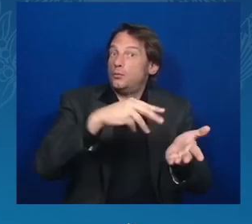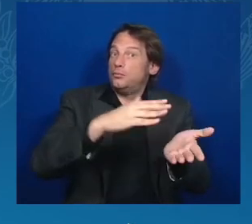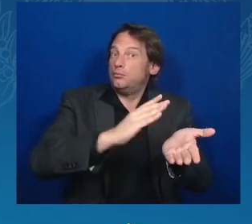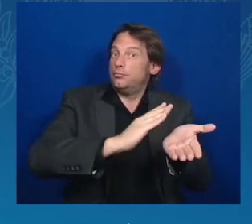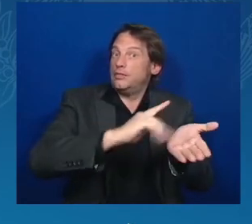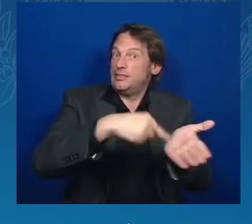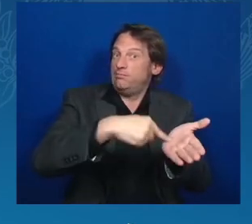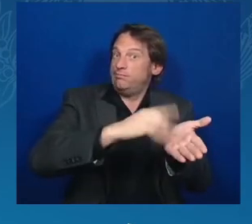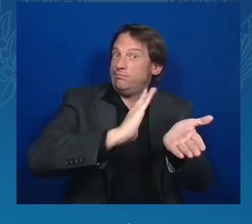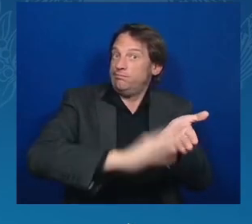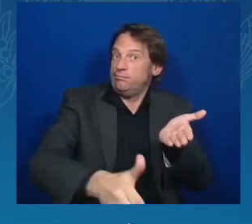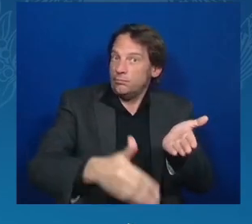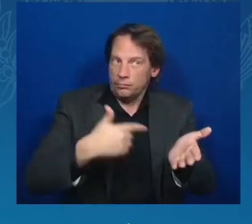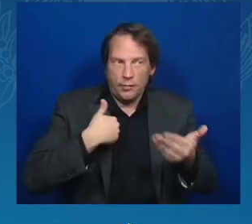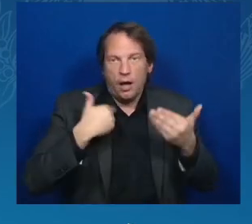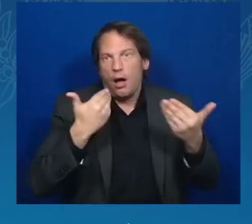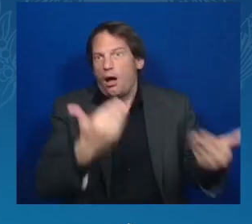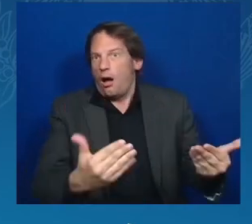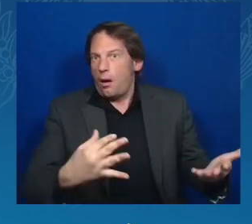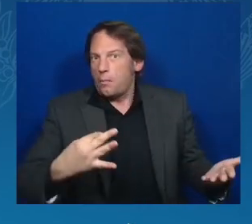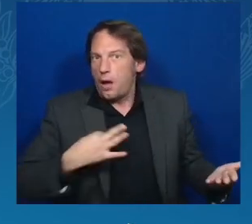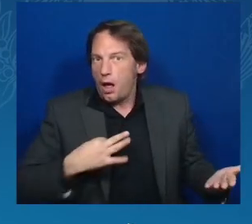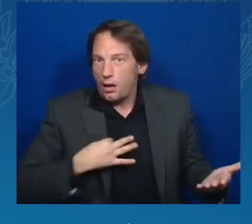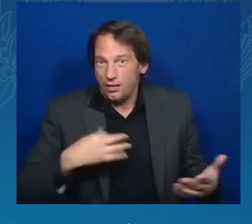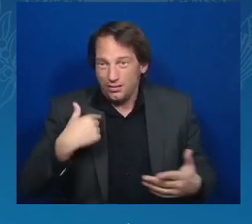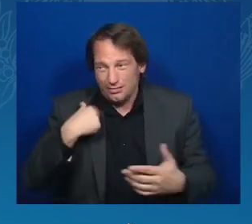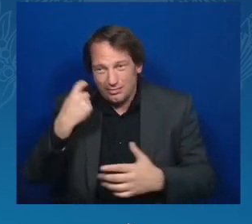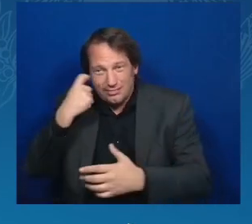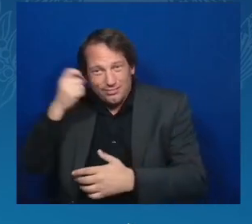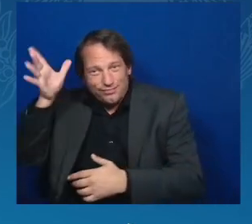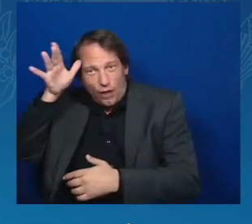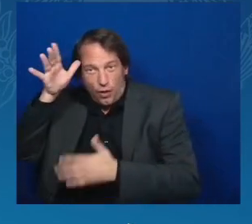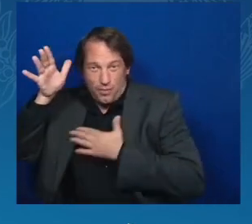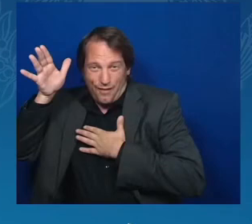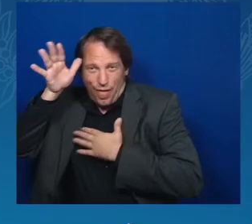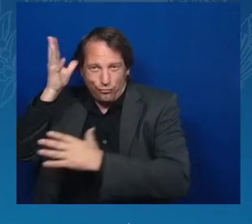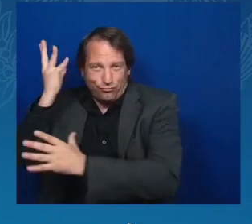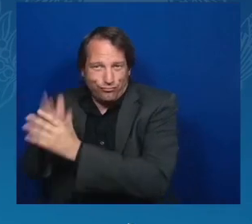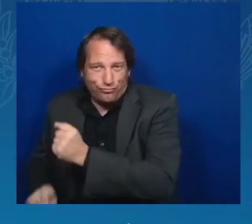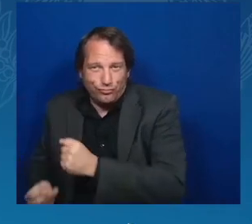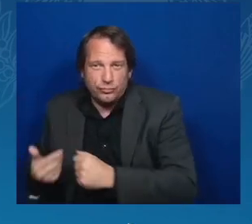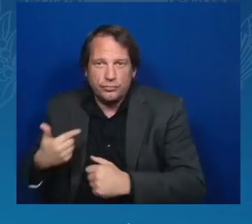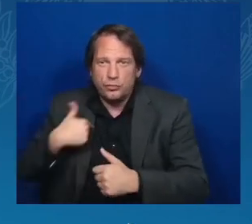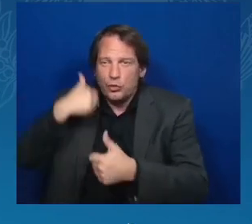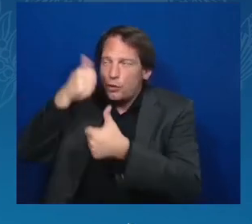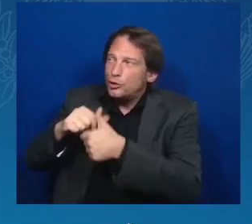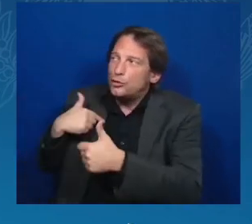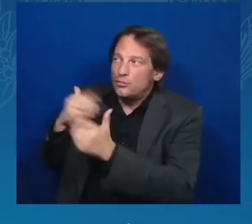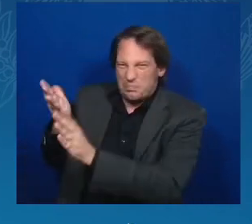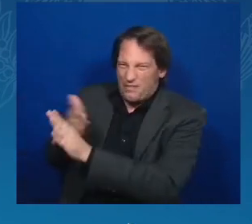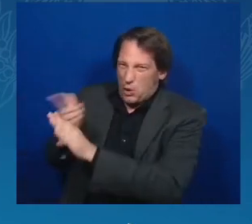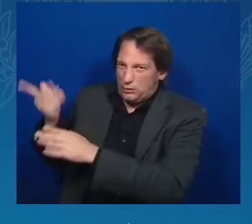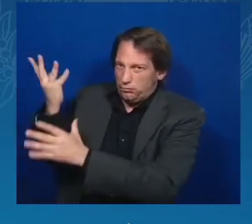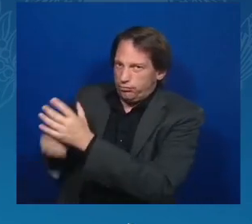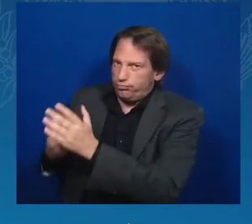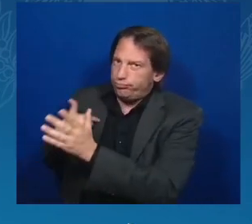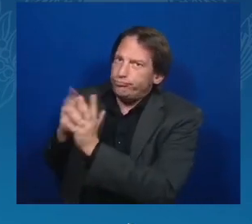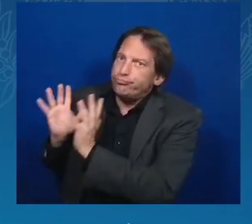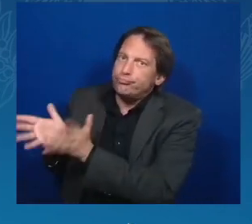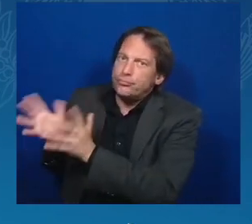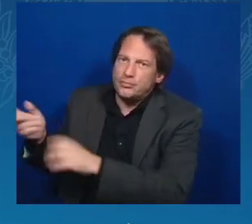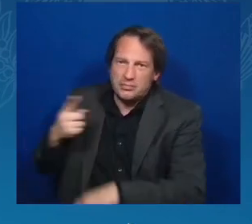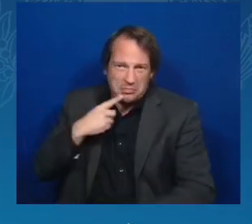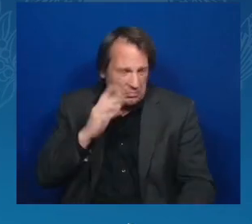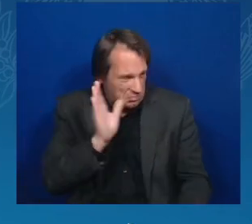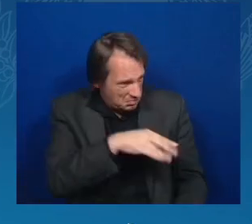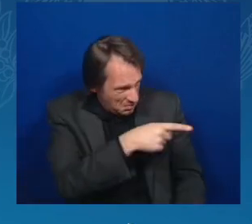died. He asked me if I was okay financially, as he would help me from time to time. I had just gotten word that all of